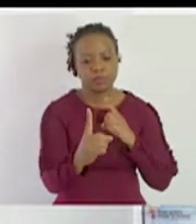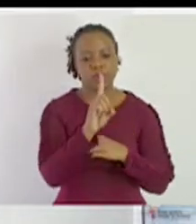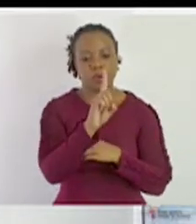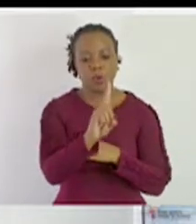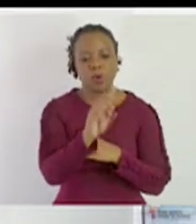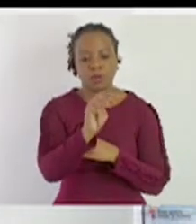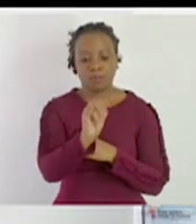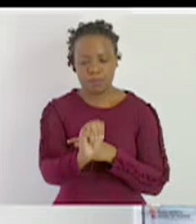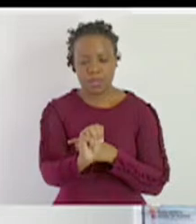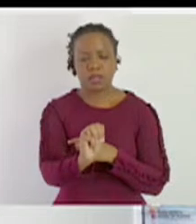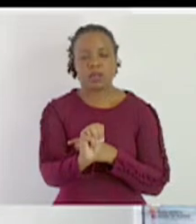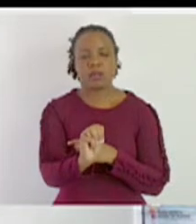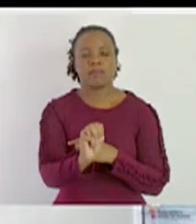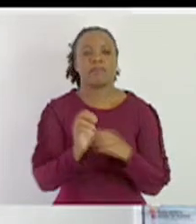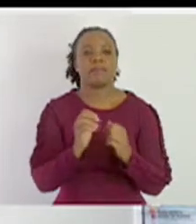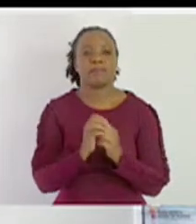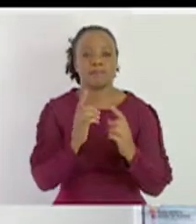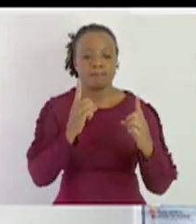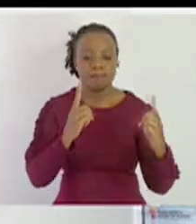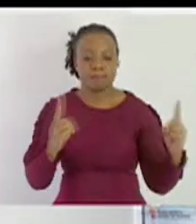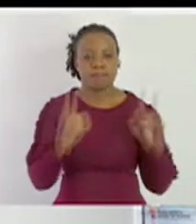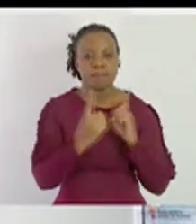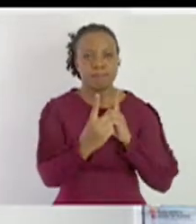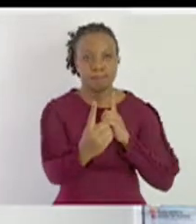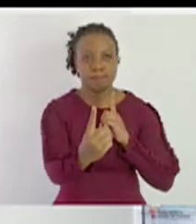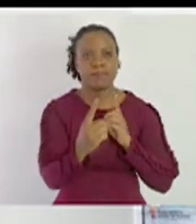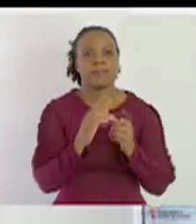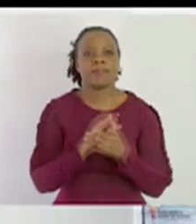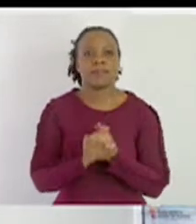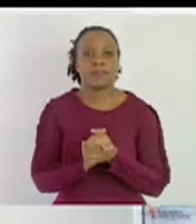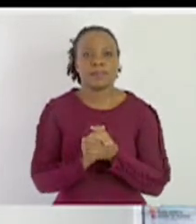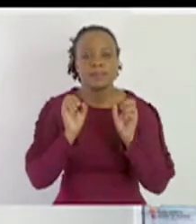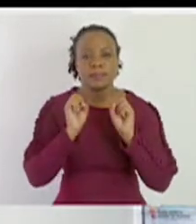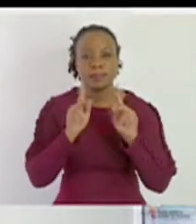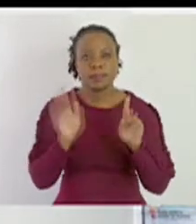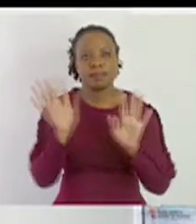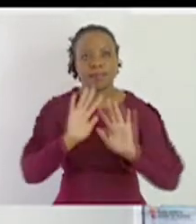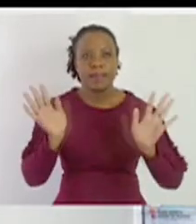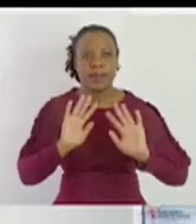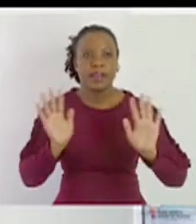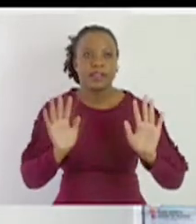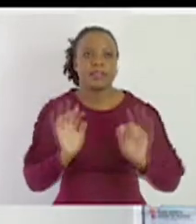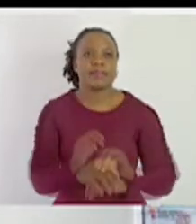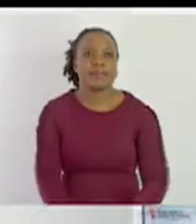observe the social distance. Okay, bye-bye.